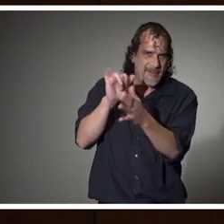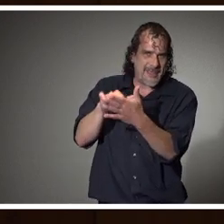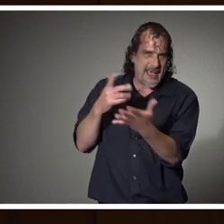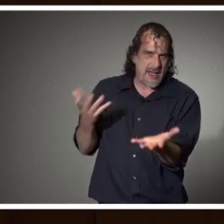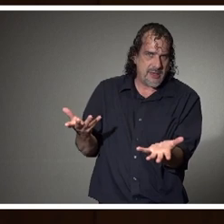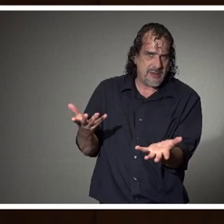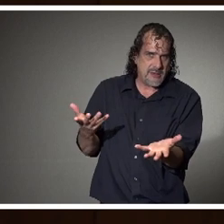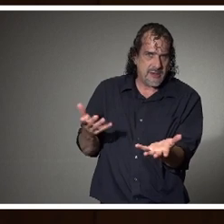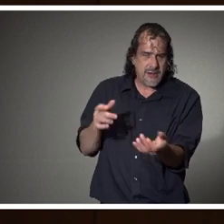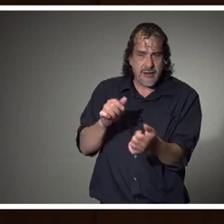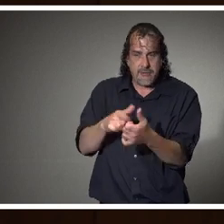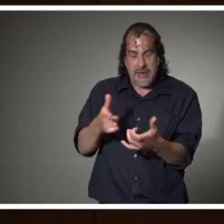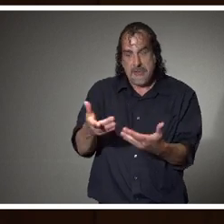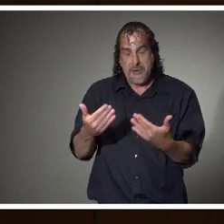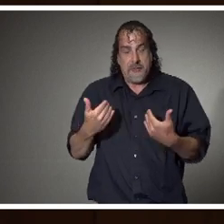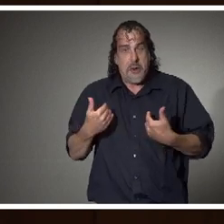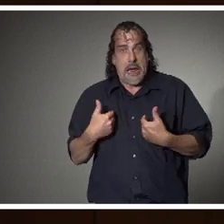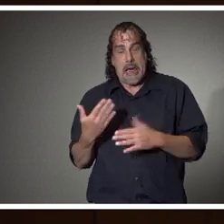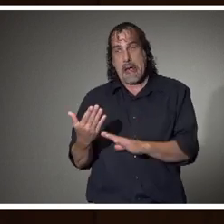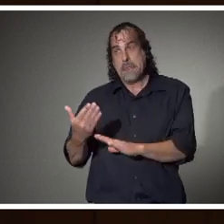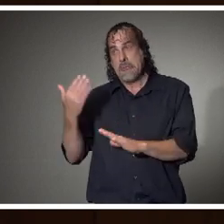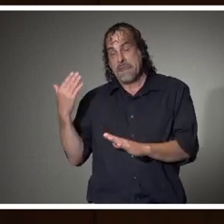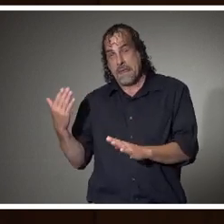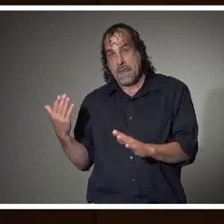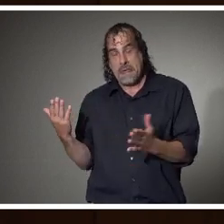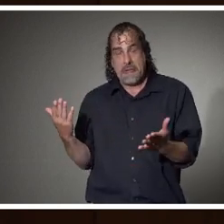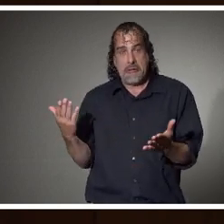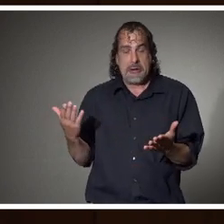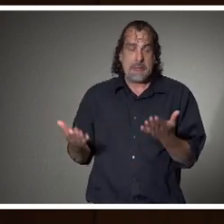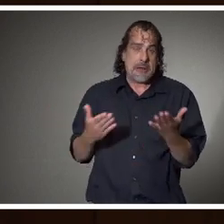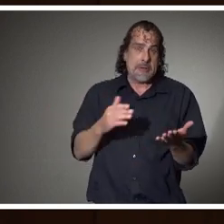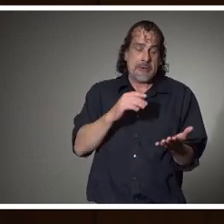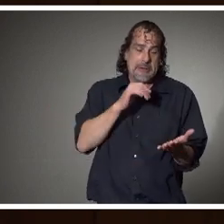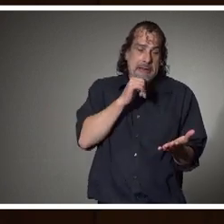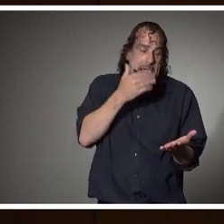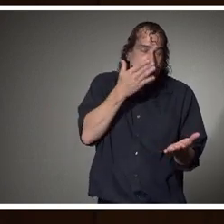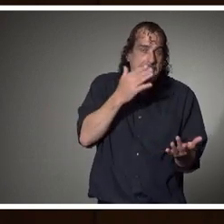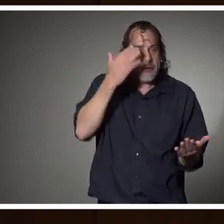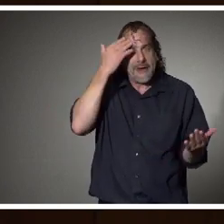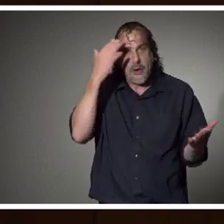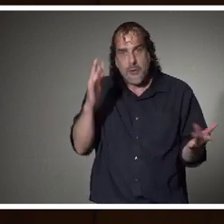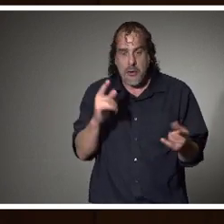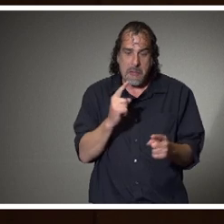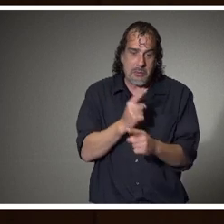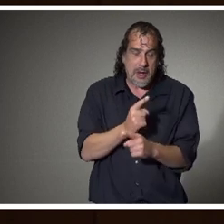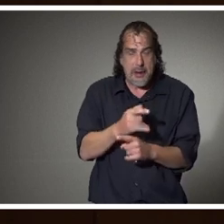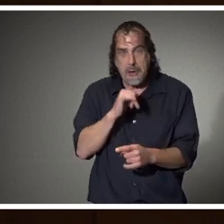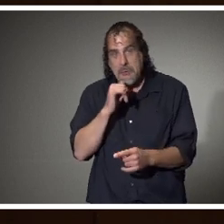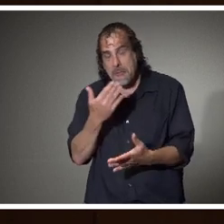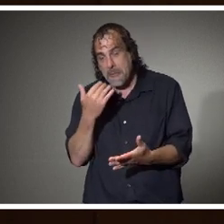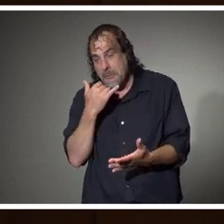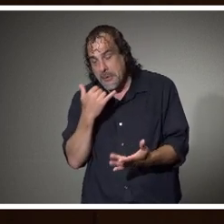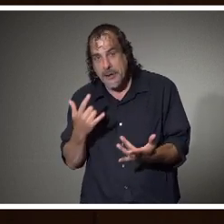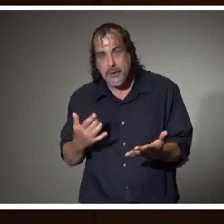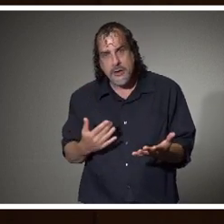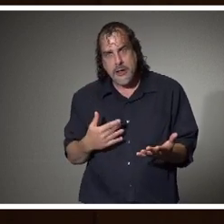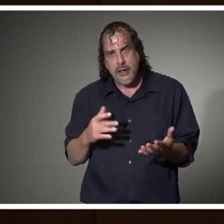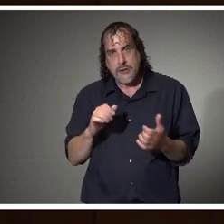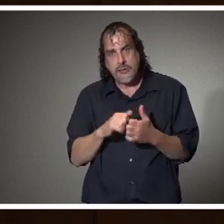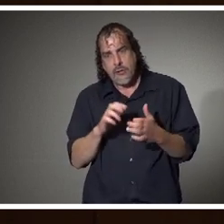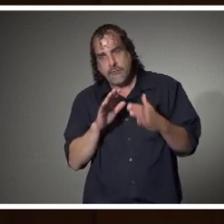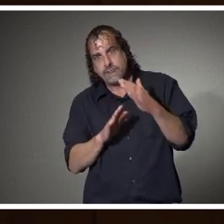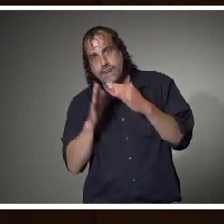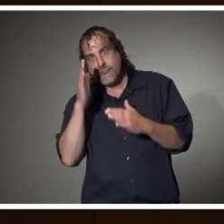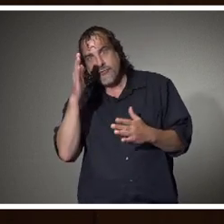just tells you if you maybe had it in the past. The accuracy is not looking really great, so we're still looking how to use that as far as like a diagnostic tool for